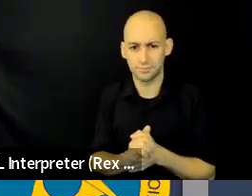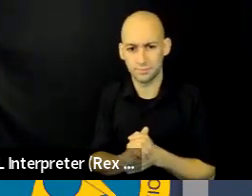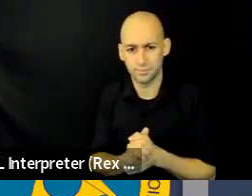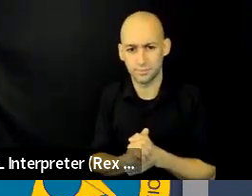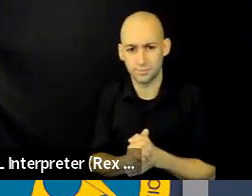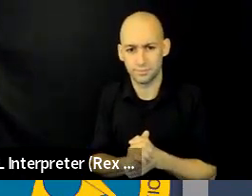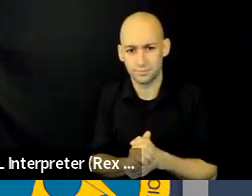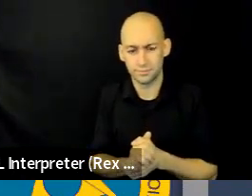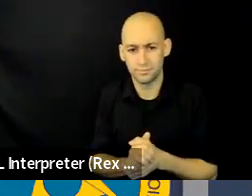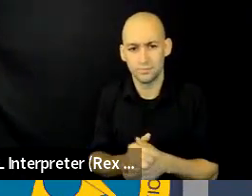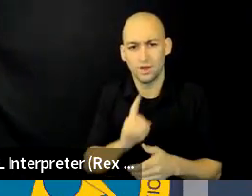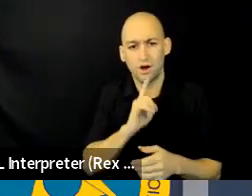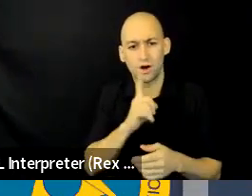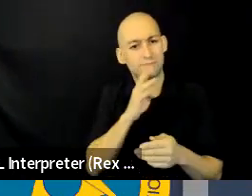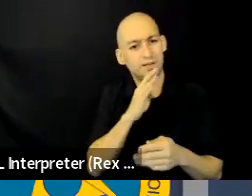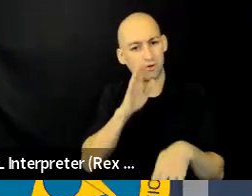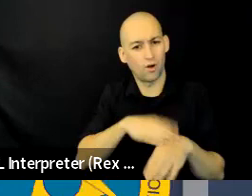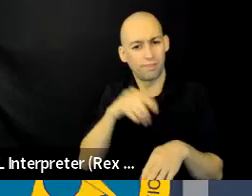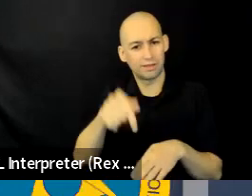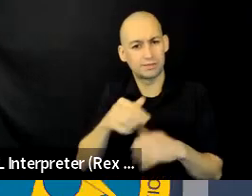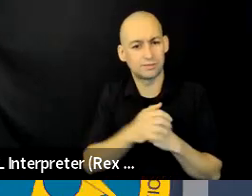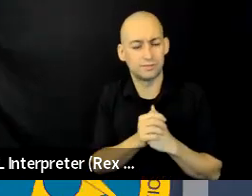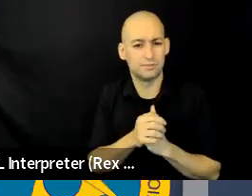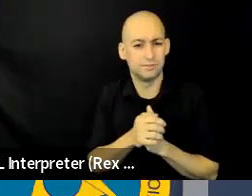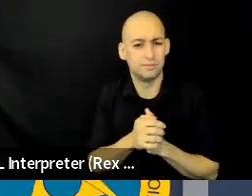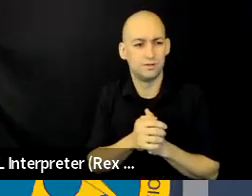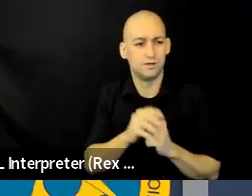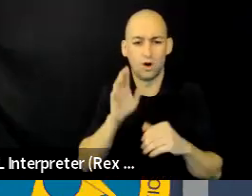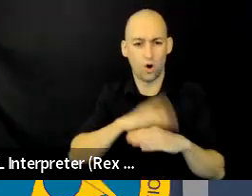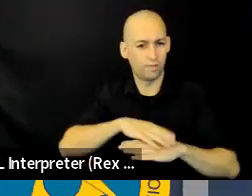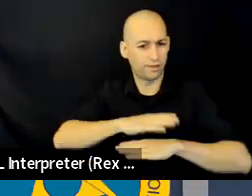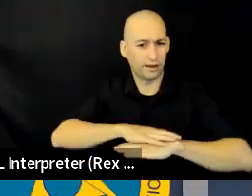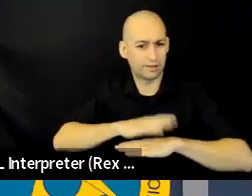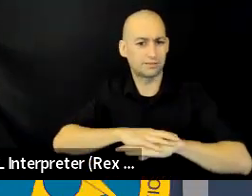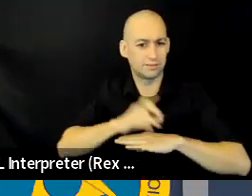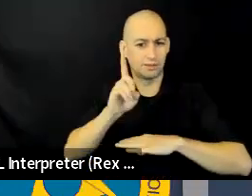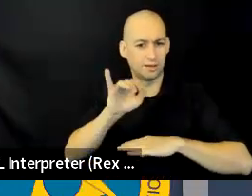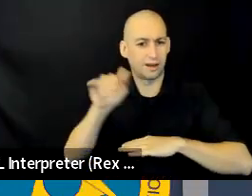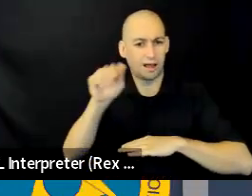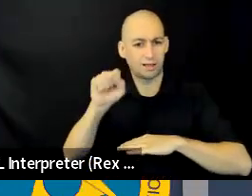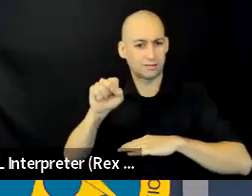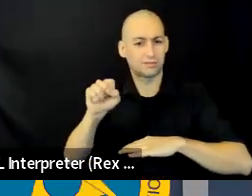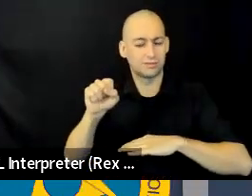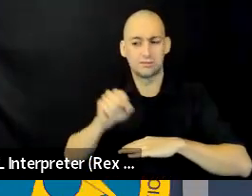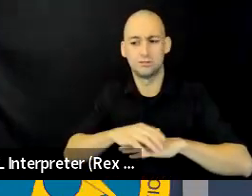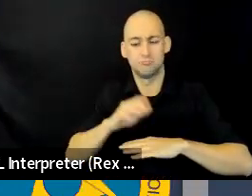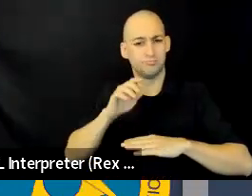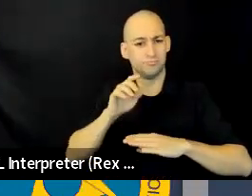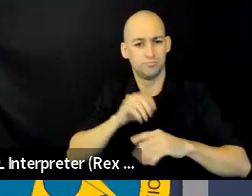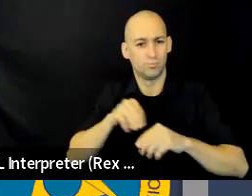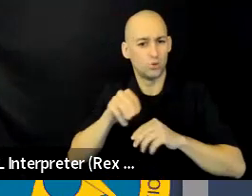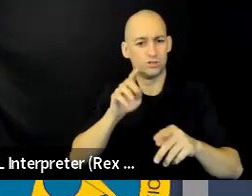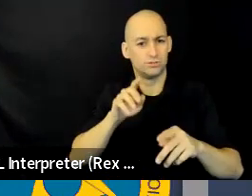Are there speakers on this item? There's not. In the room? On the dais? Is there a motion on tab 124? Motion to